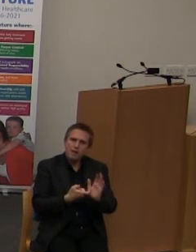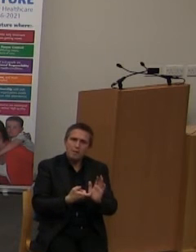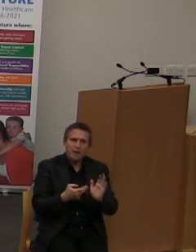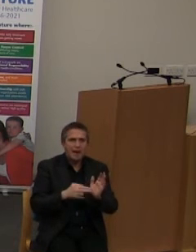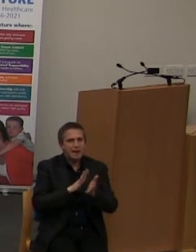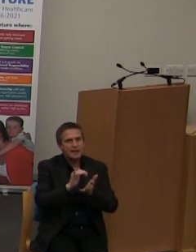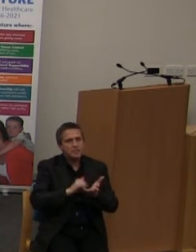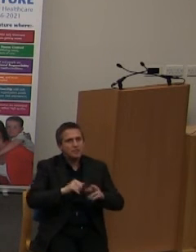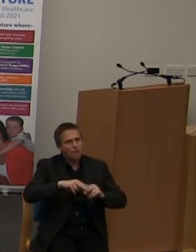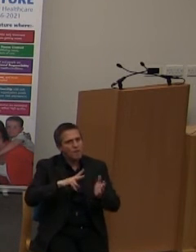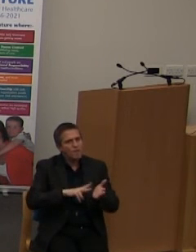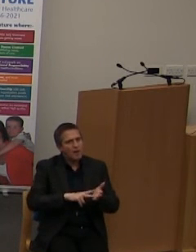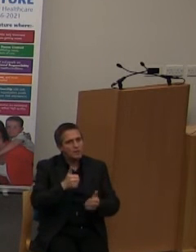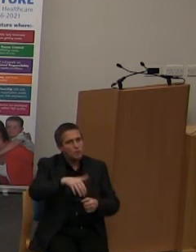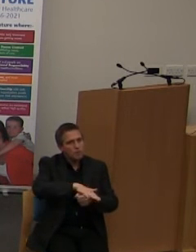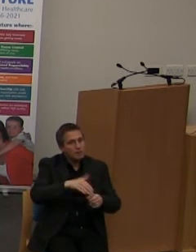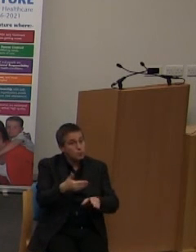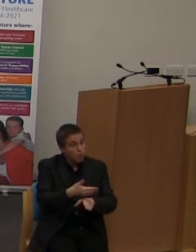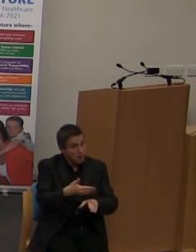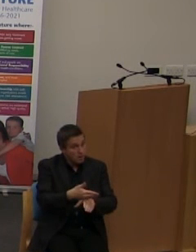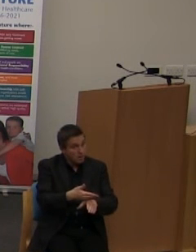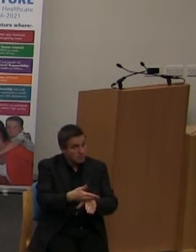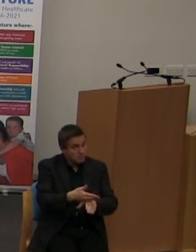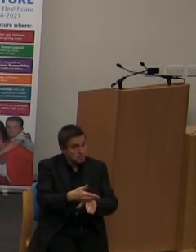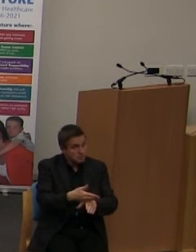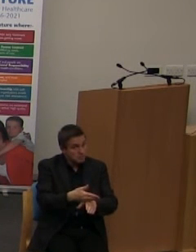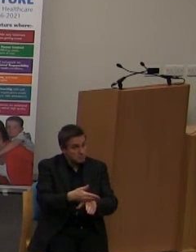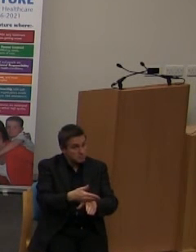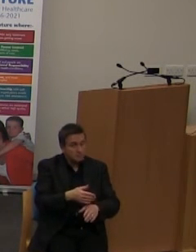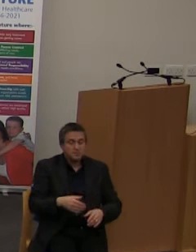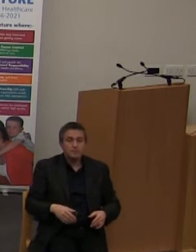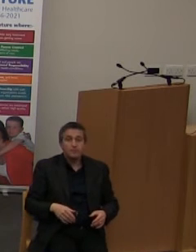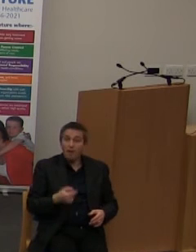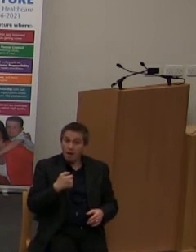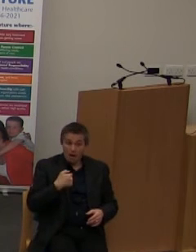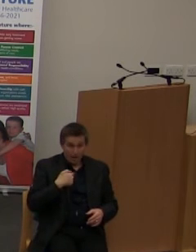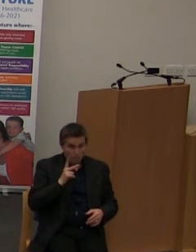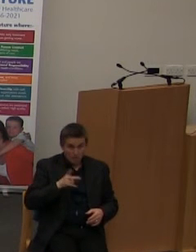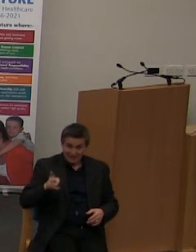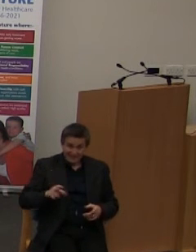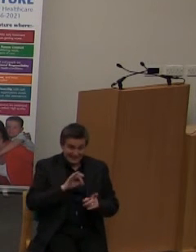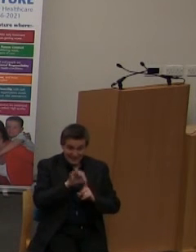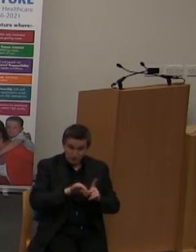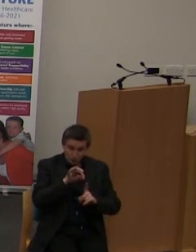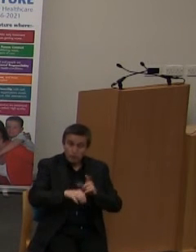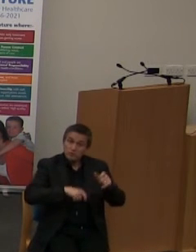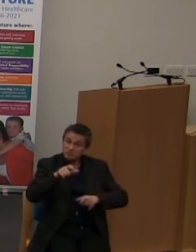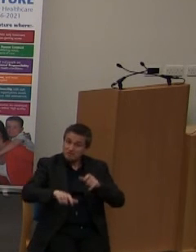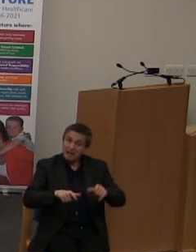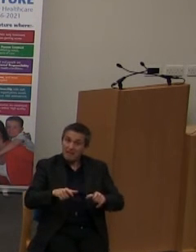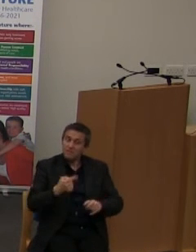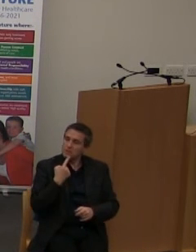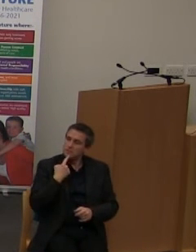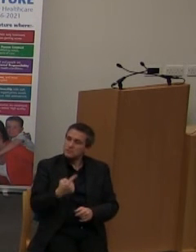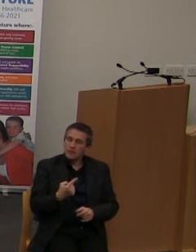as a good place to work. And our interview candidates regularly confirmed to us that Forth Valley has a